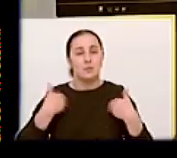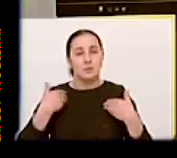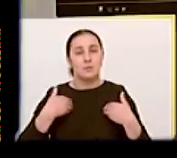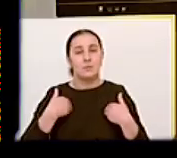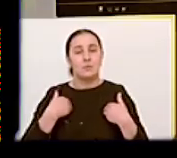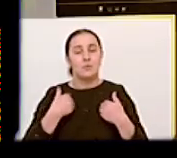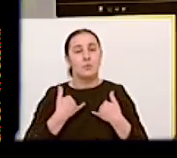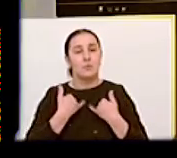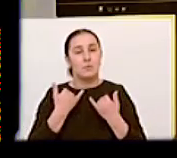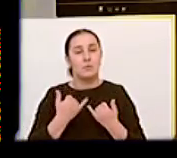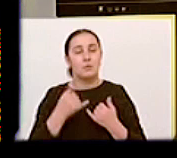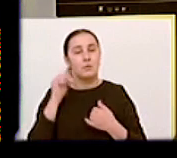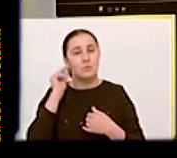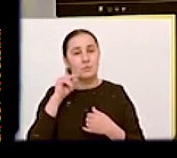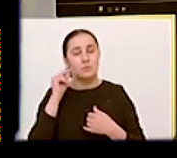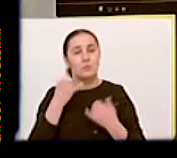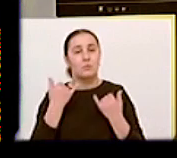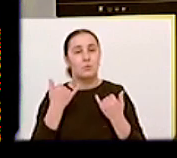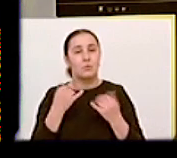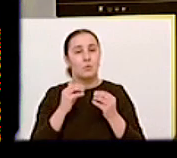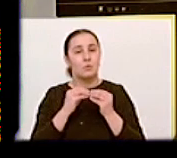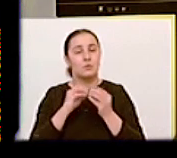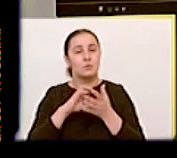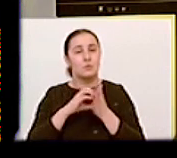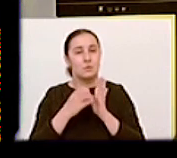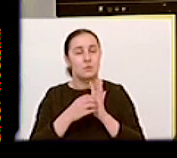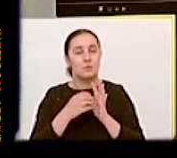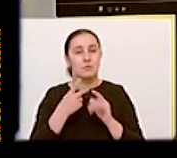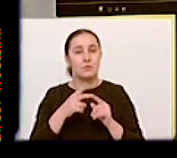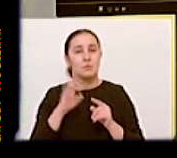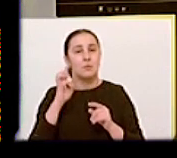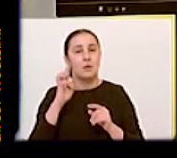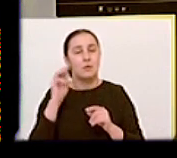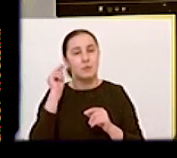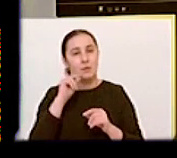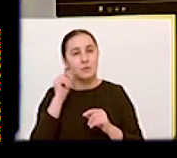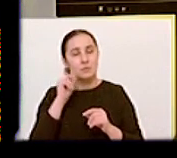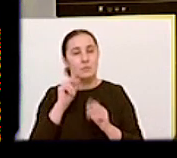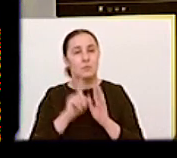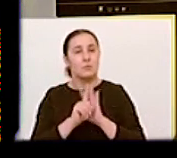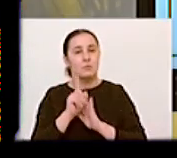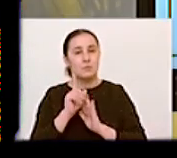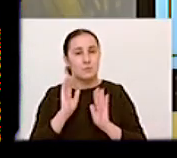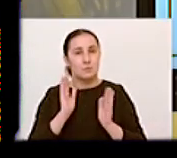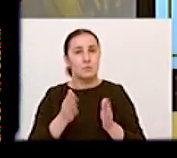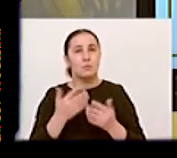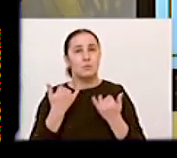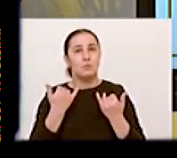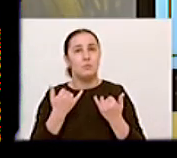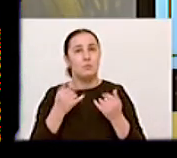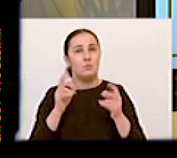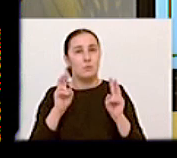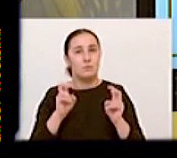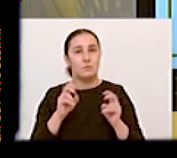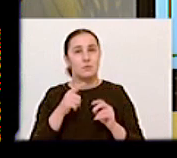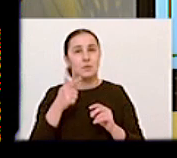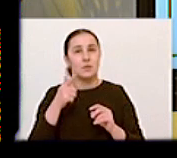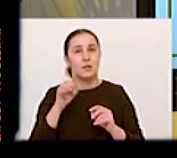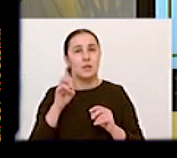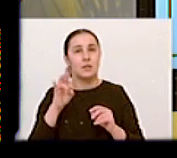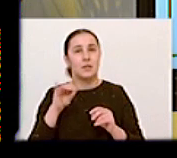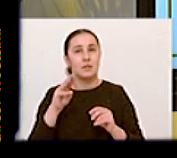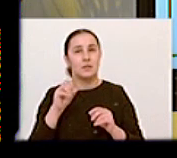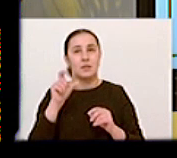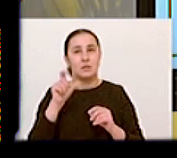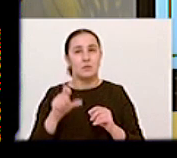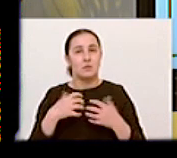Assalomu alaykum, hurmatli o'quvchilar. Bugungi 10-sinflar uchun biologiya darsimizni boshlaymiz. Bugungi mavzu genetika va